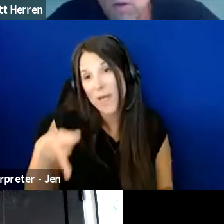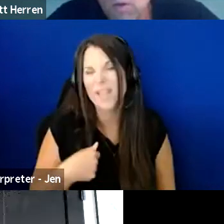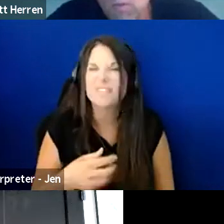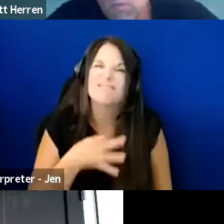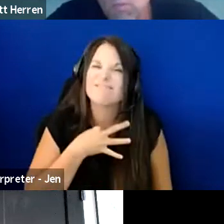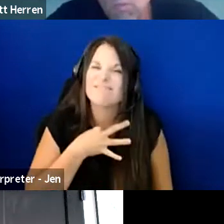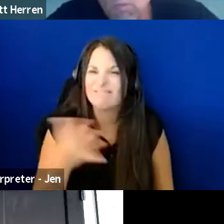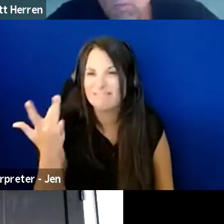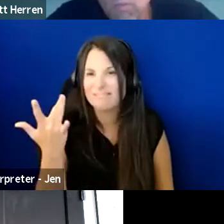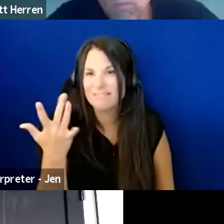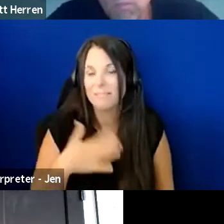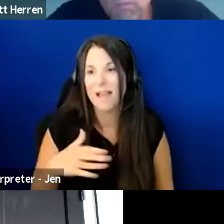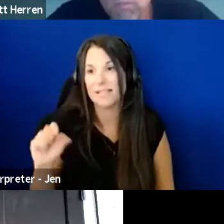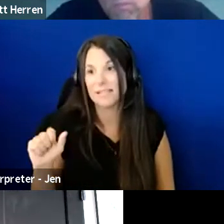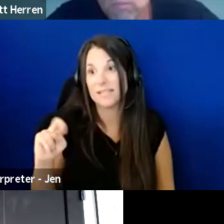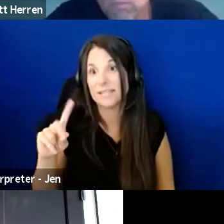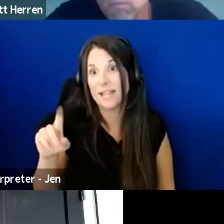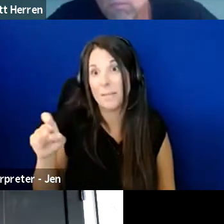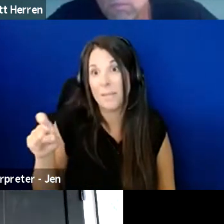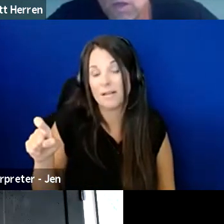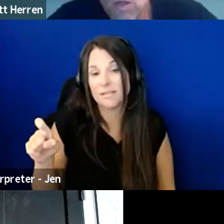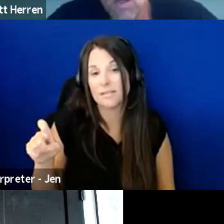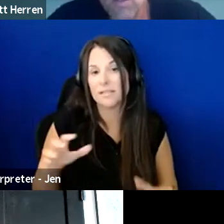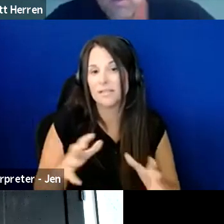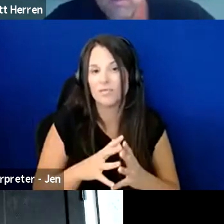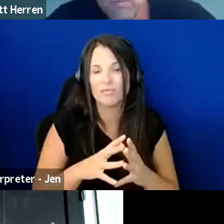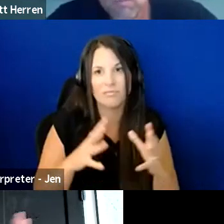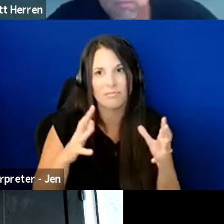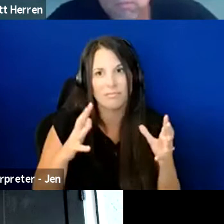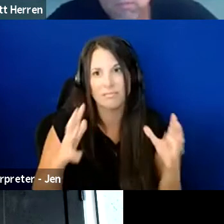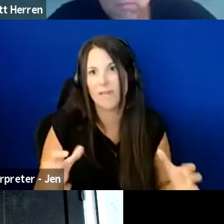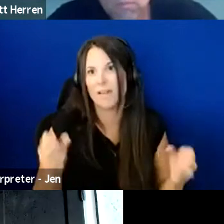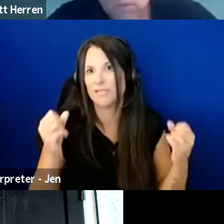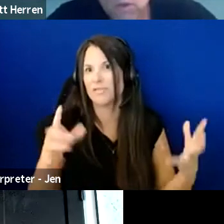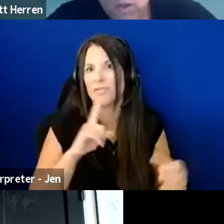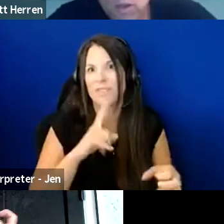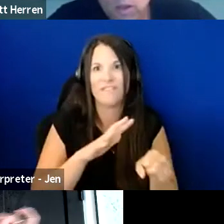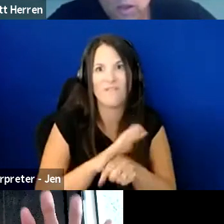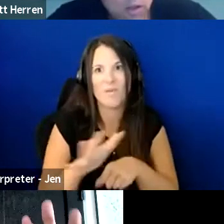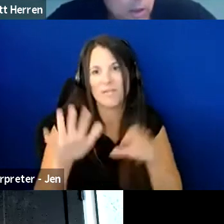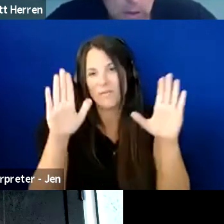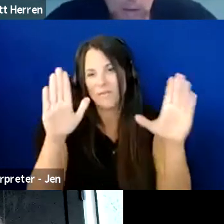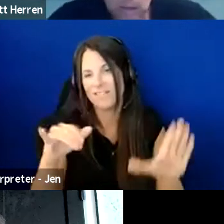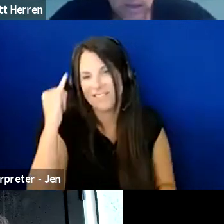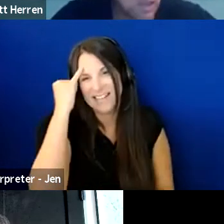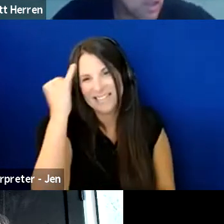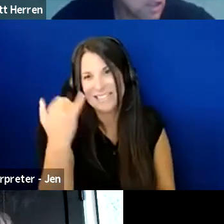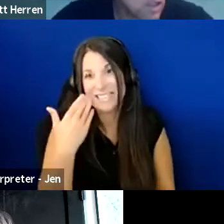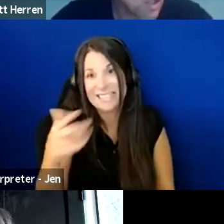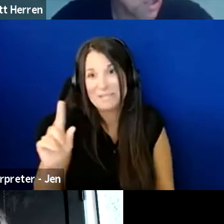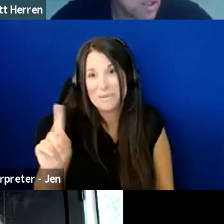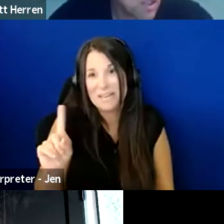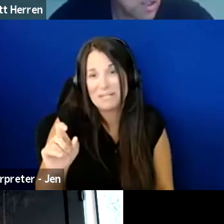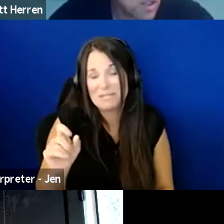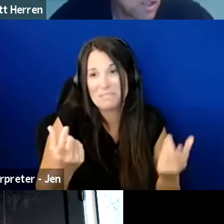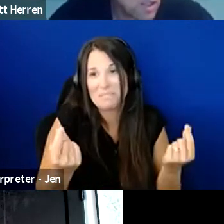my sandbox is just so full of all these wonderful ideas that I didn't know where to put. And so I